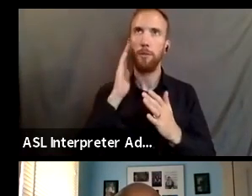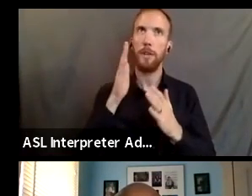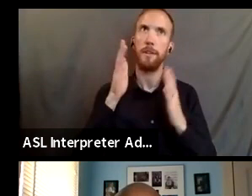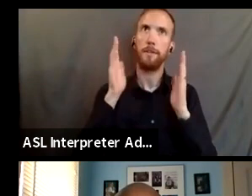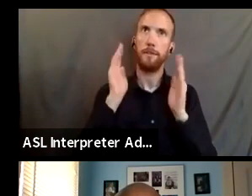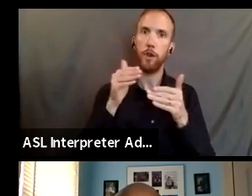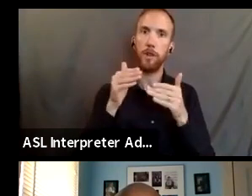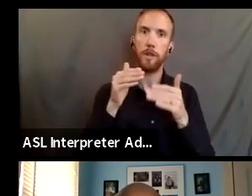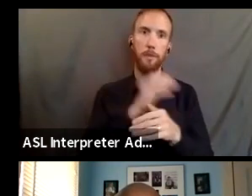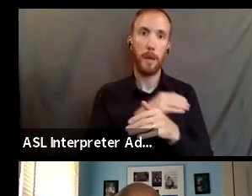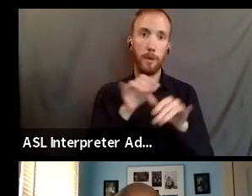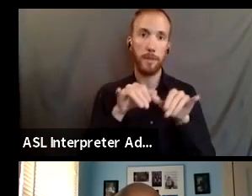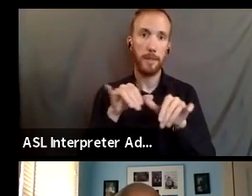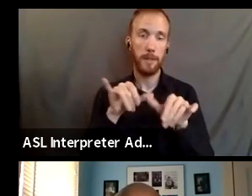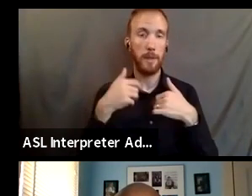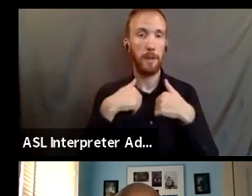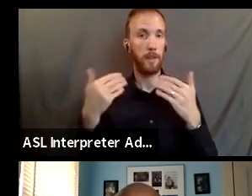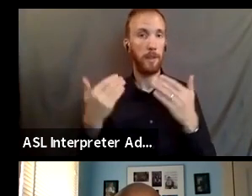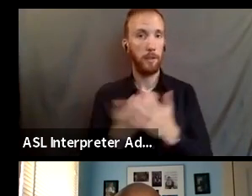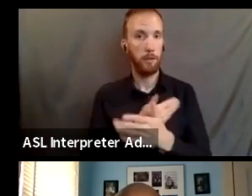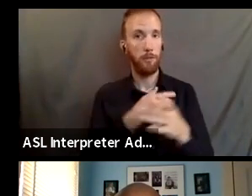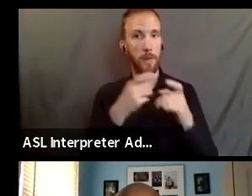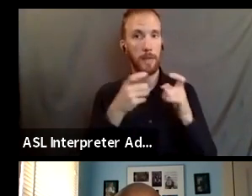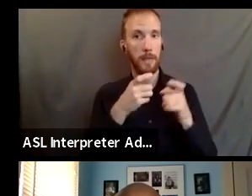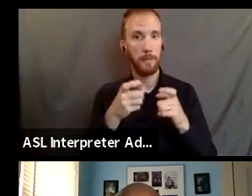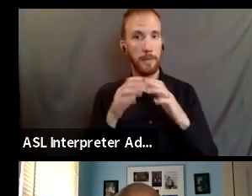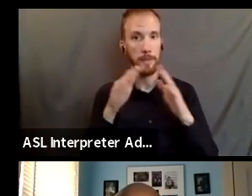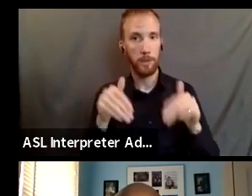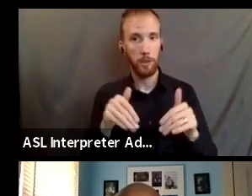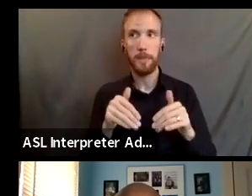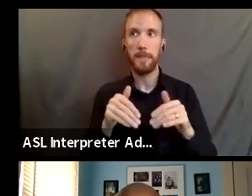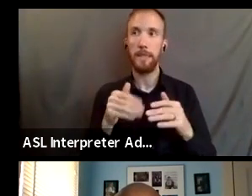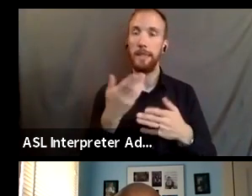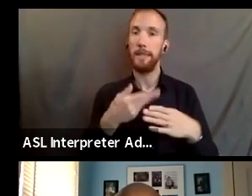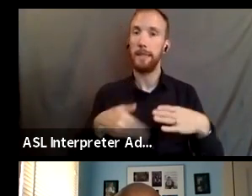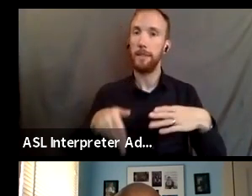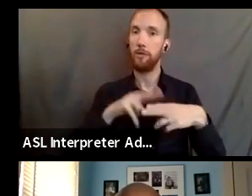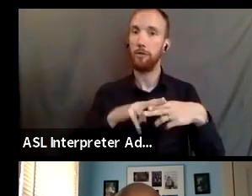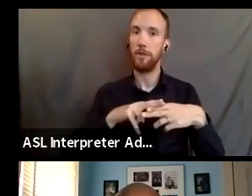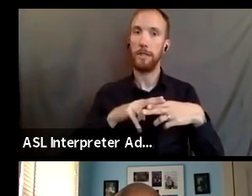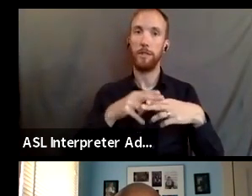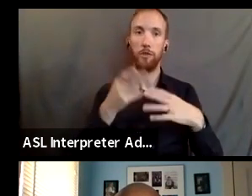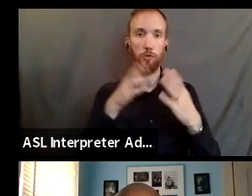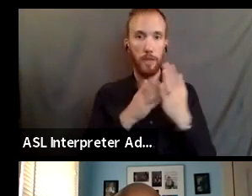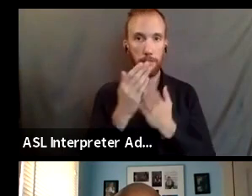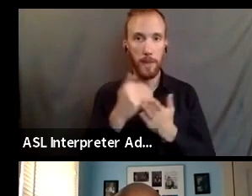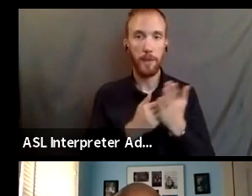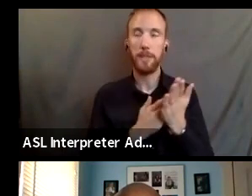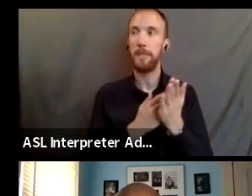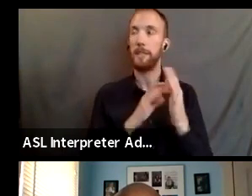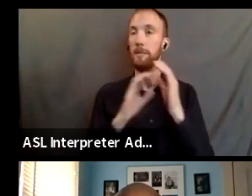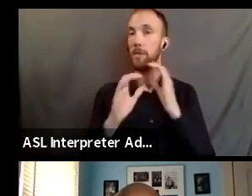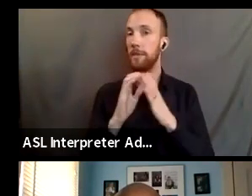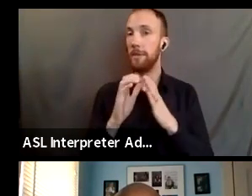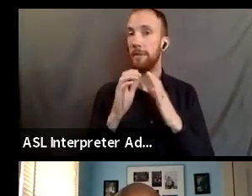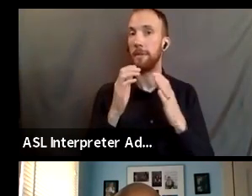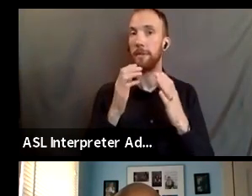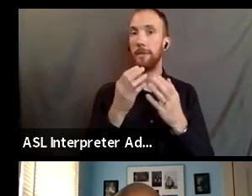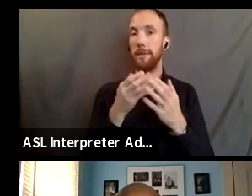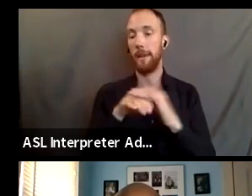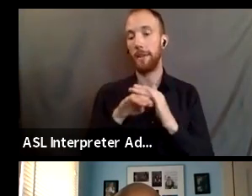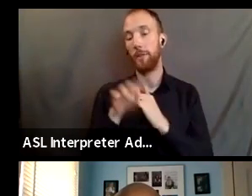new learning management system this increases our transparency our communication and access to resources for our students and